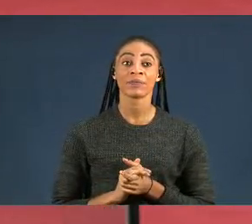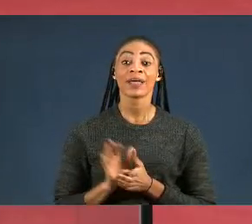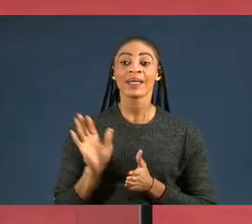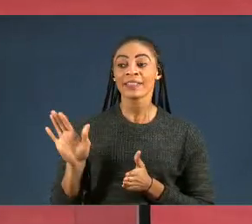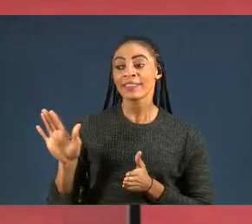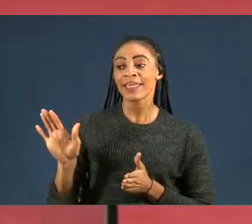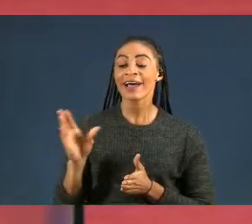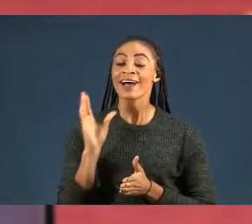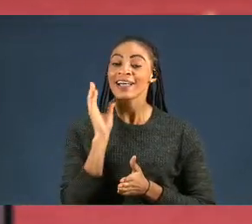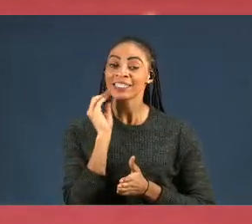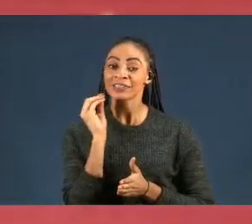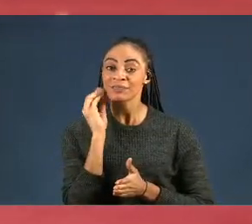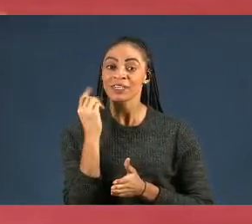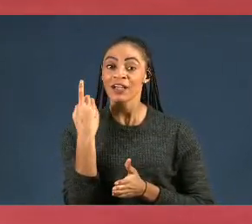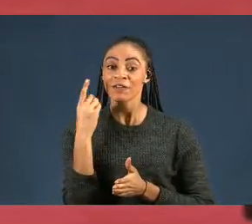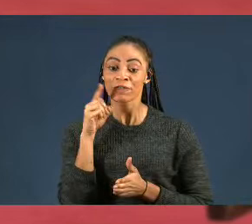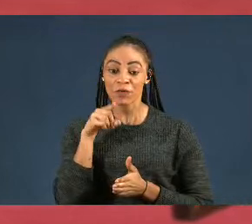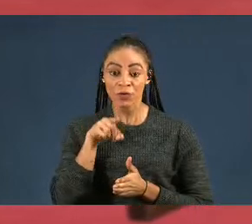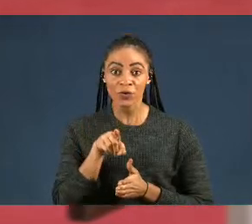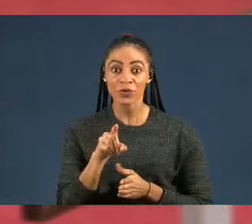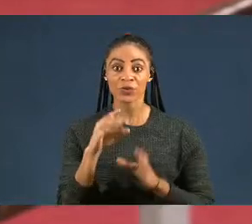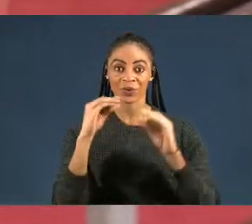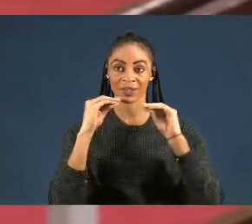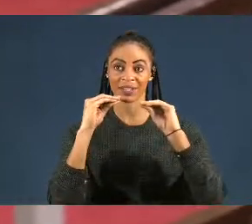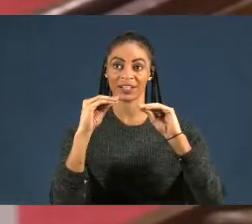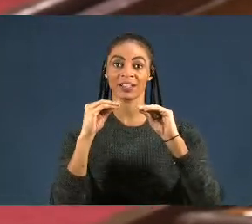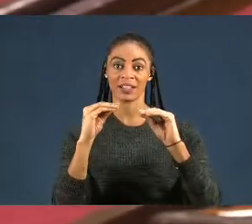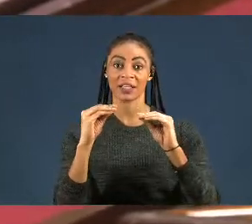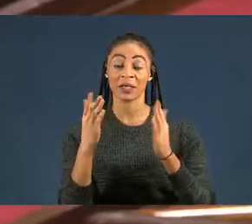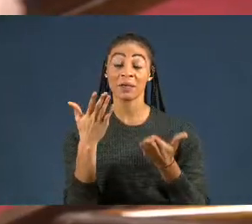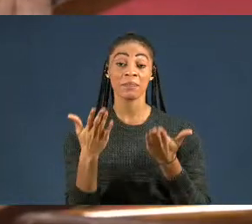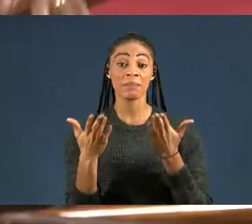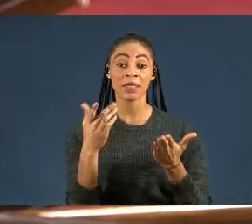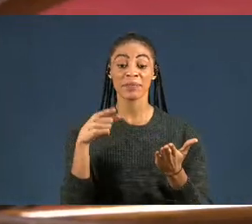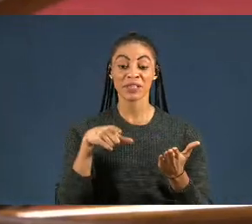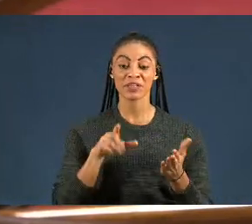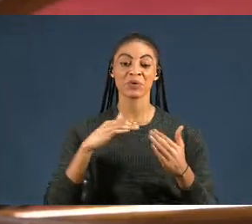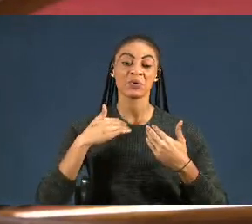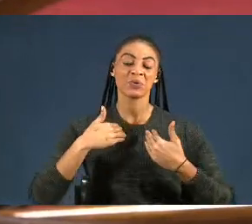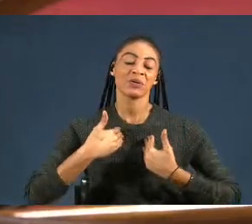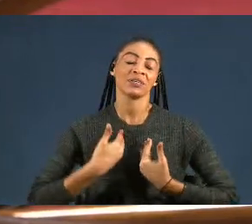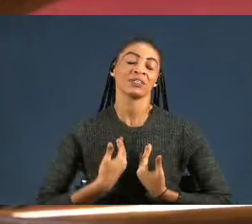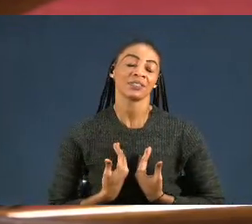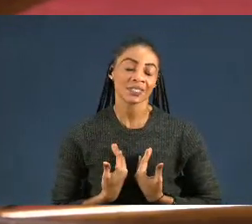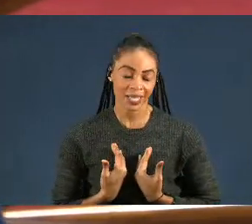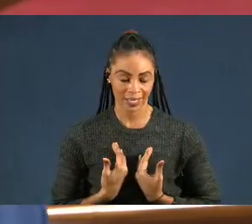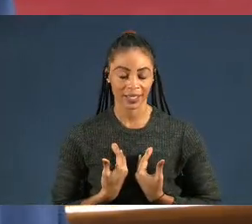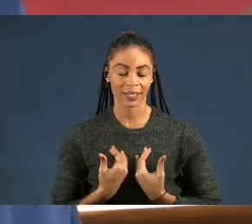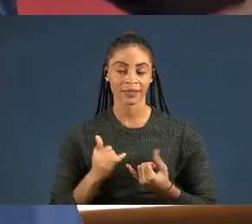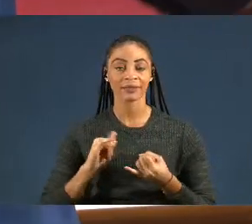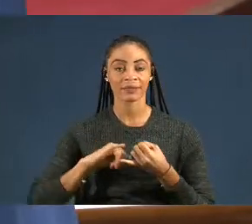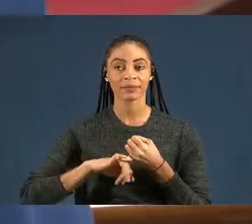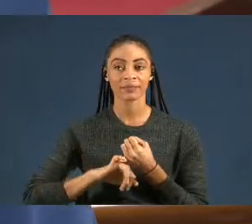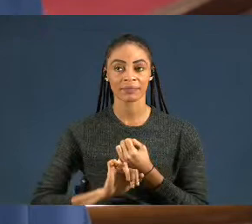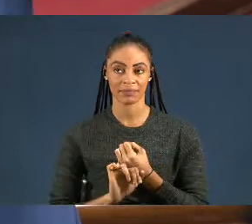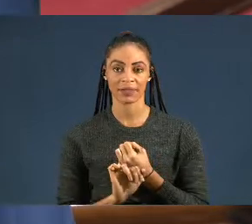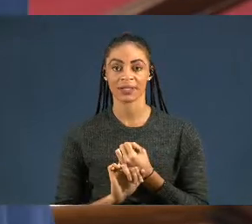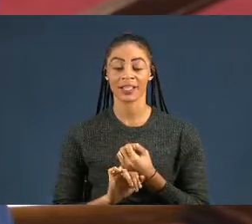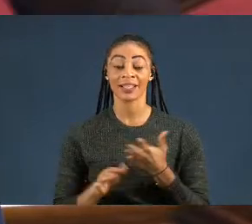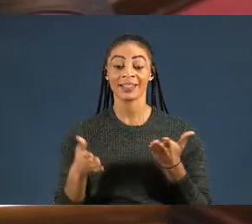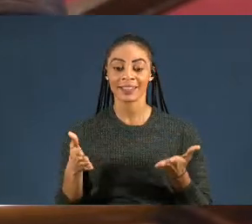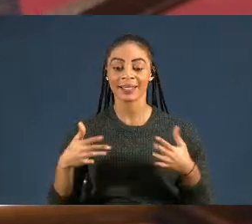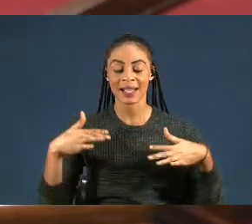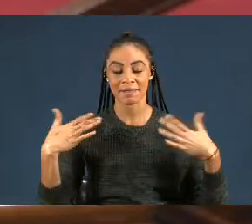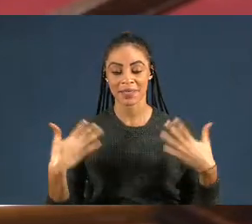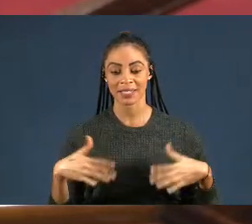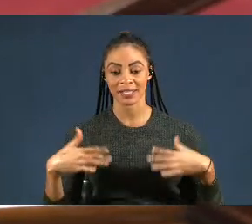them and run away. And maybe you're here and you had given up on your marriage. This is an amazing month for the healing and restoration